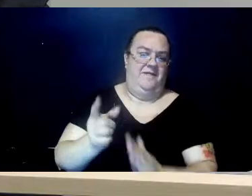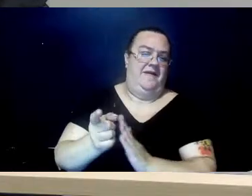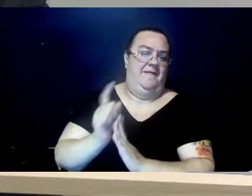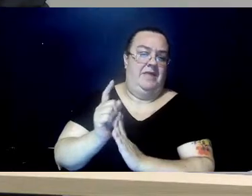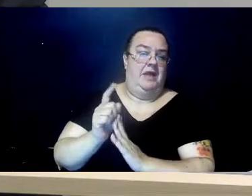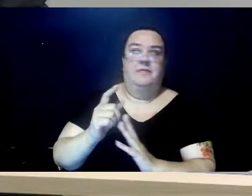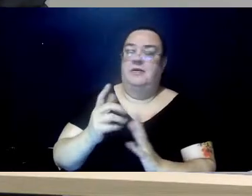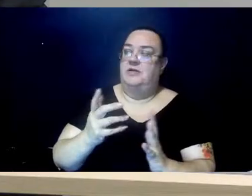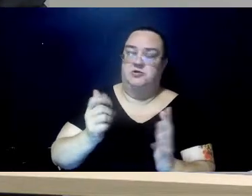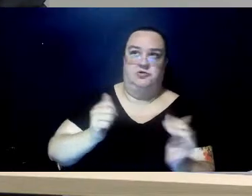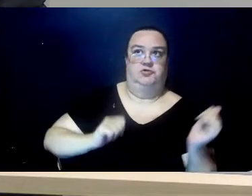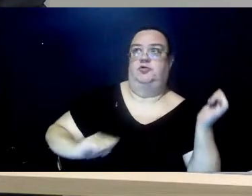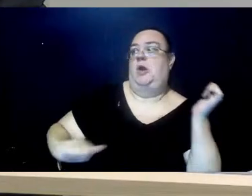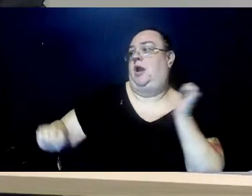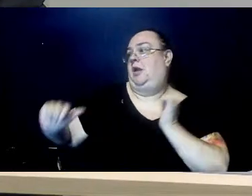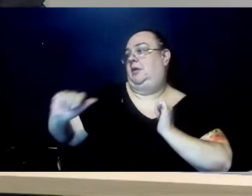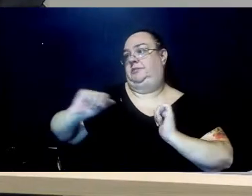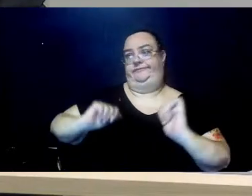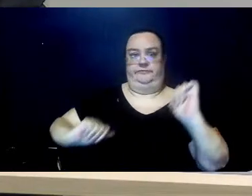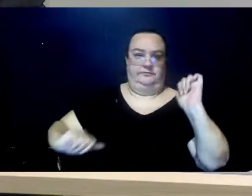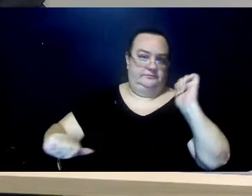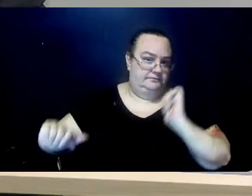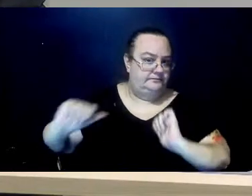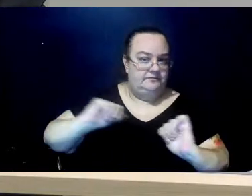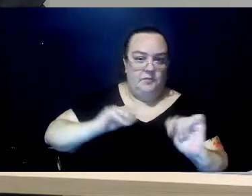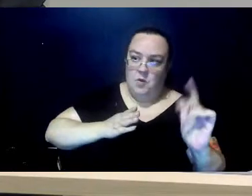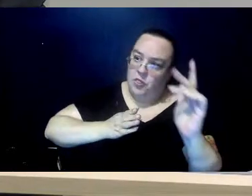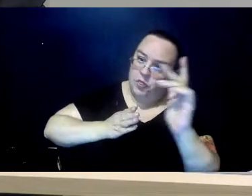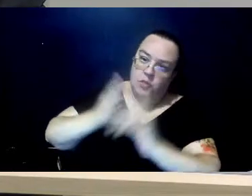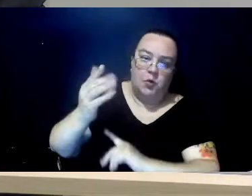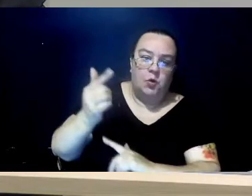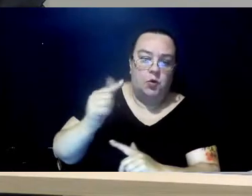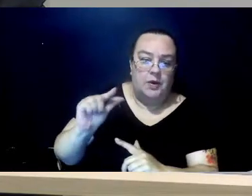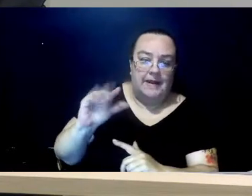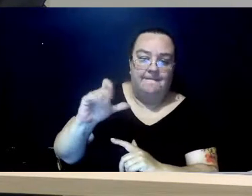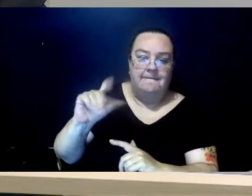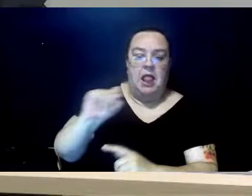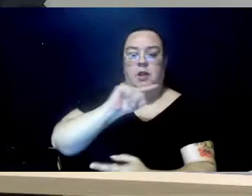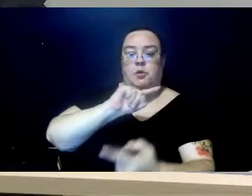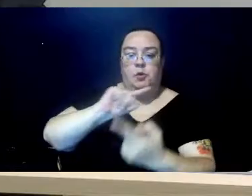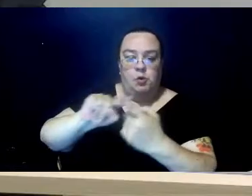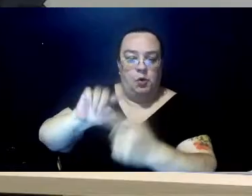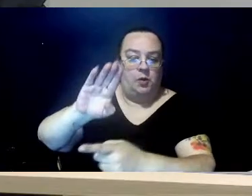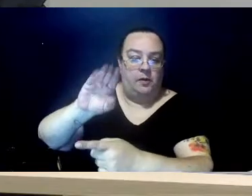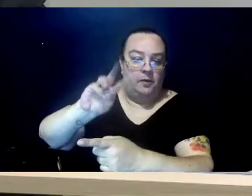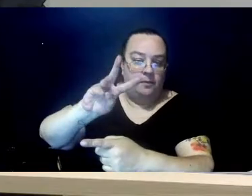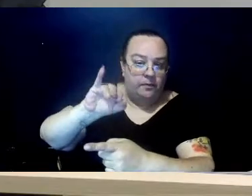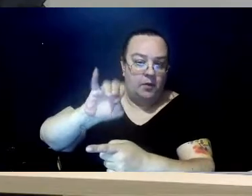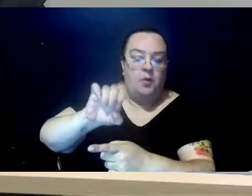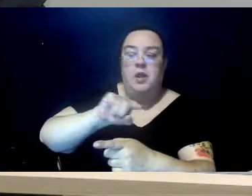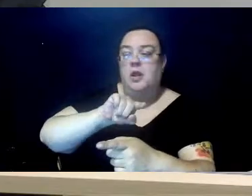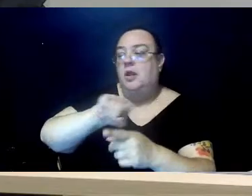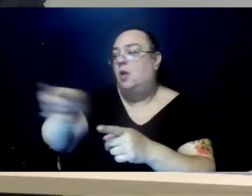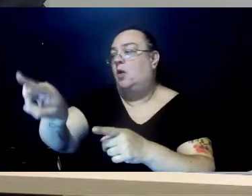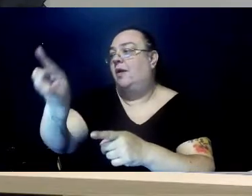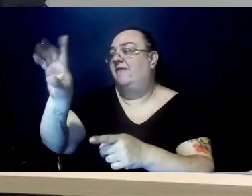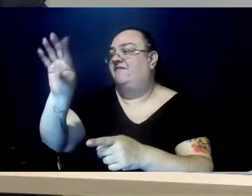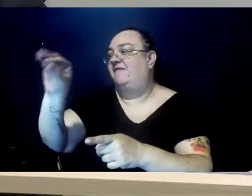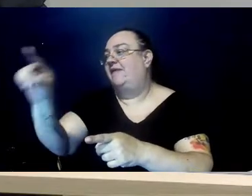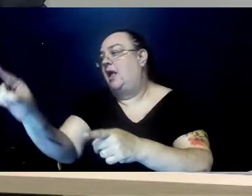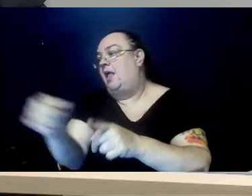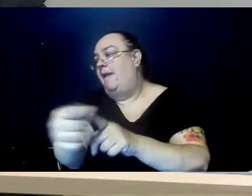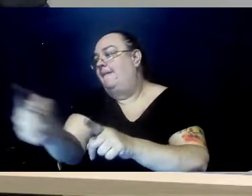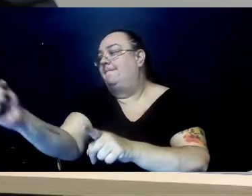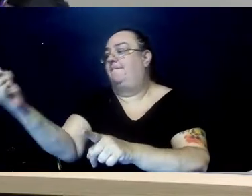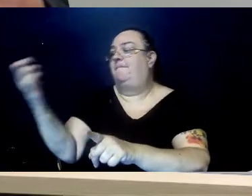charade that went all the way up through Greenbelt over into Bowie down to Route 50 and back into DC,